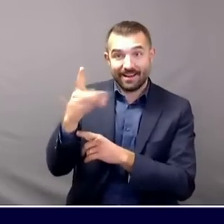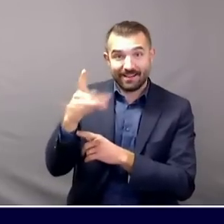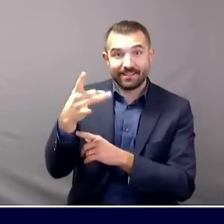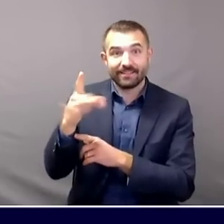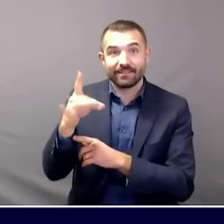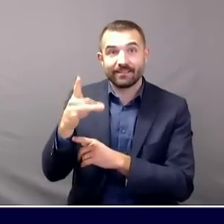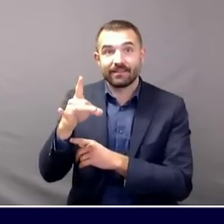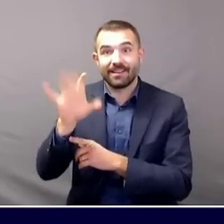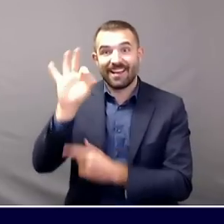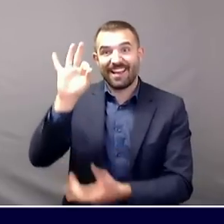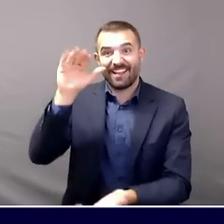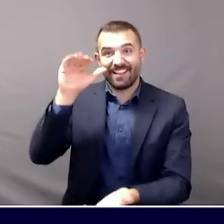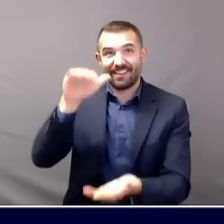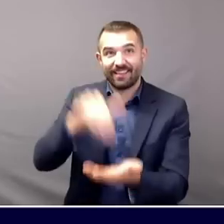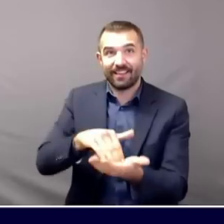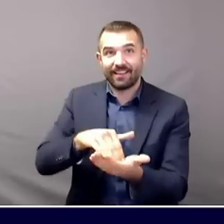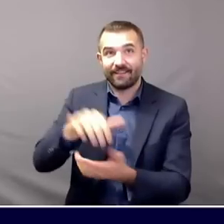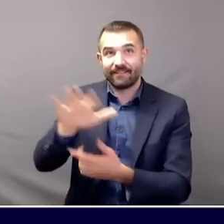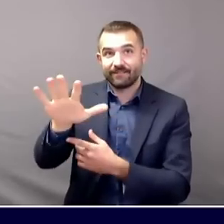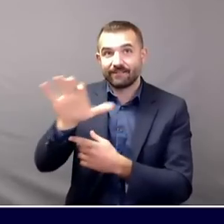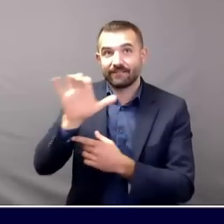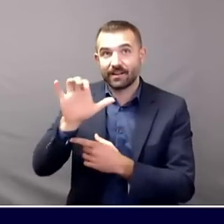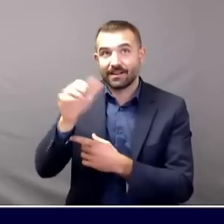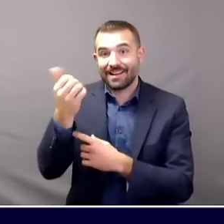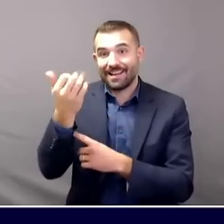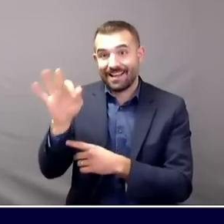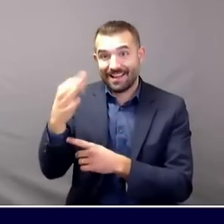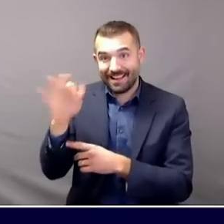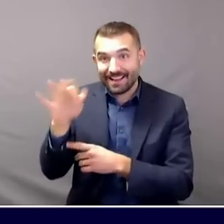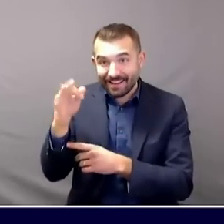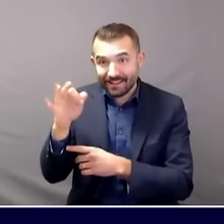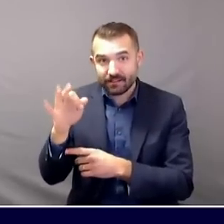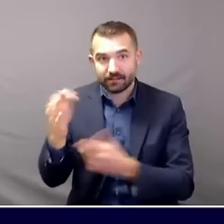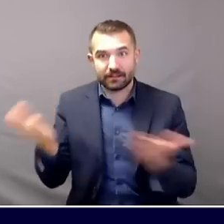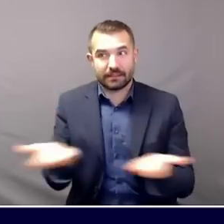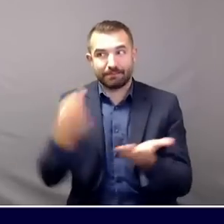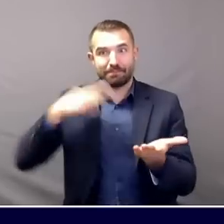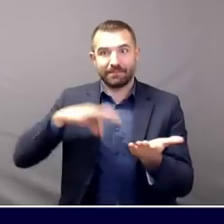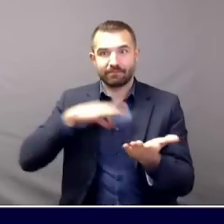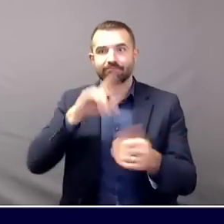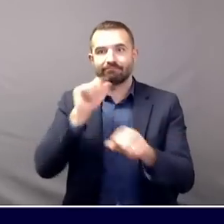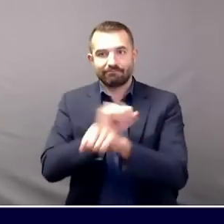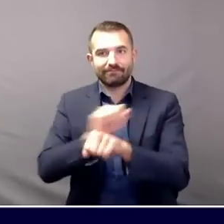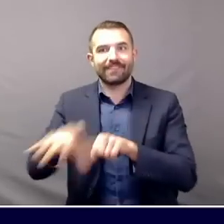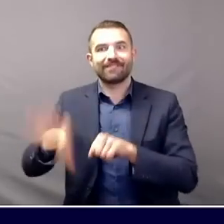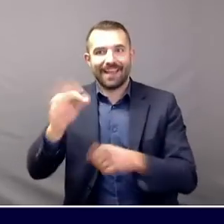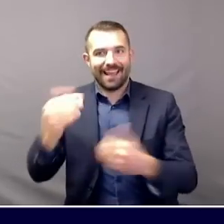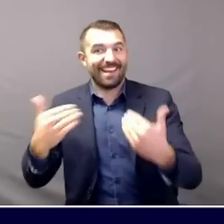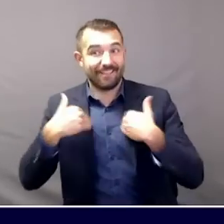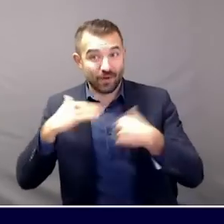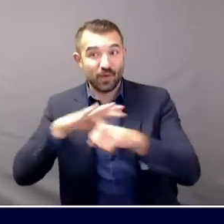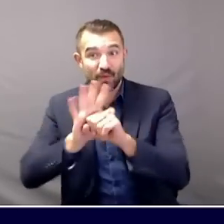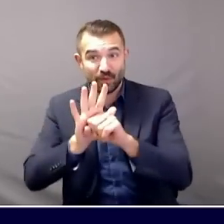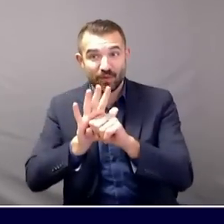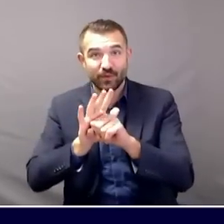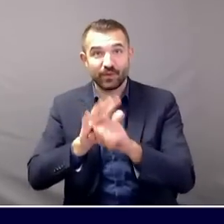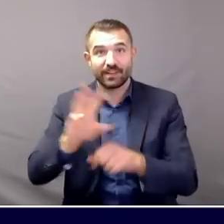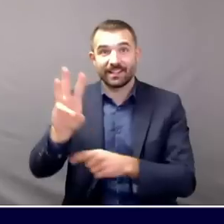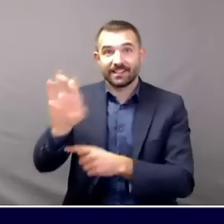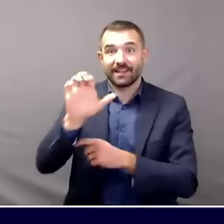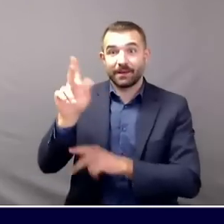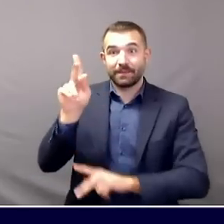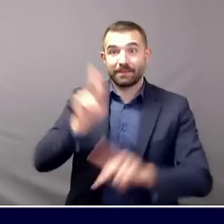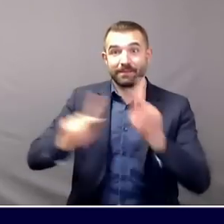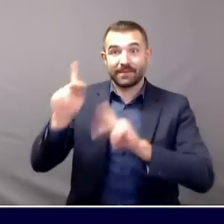9,519 people in Maine have contracted COVID-19. 600 people have been hospitalized because